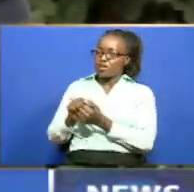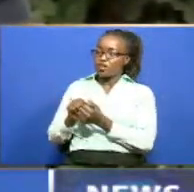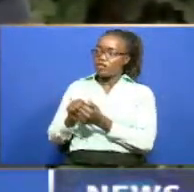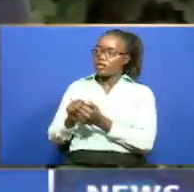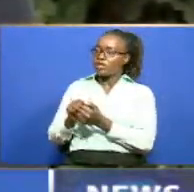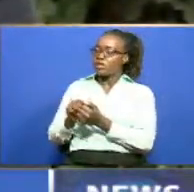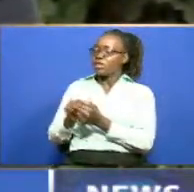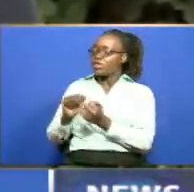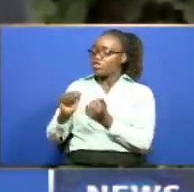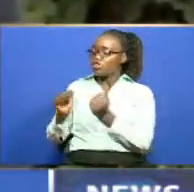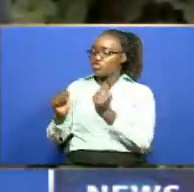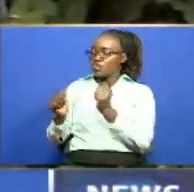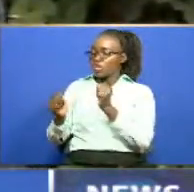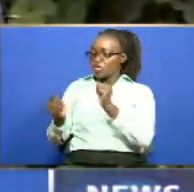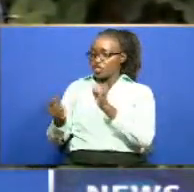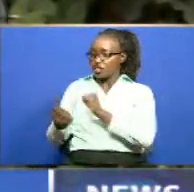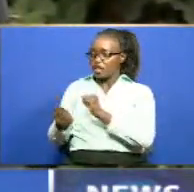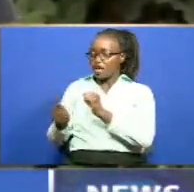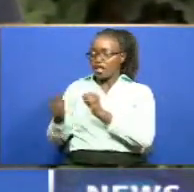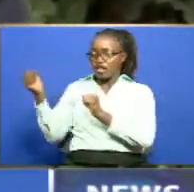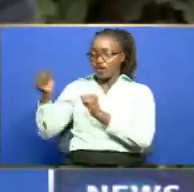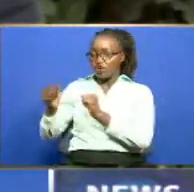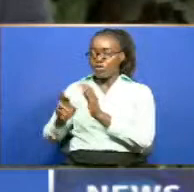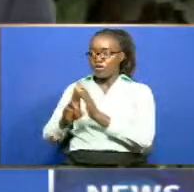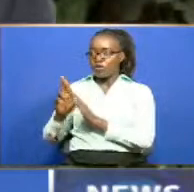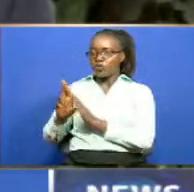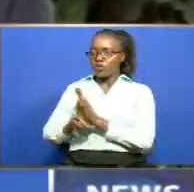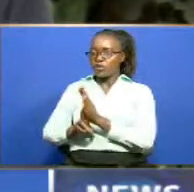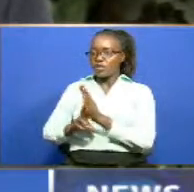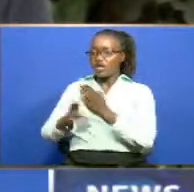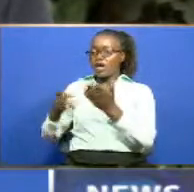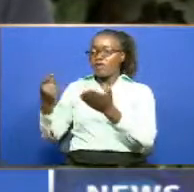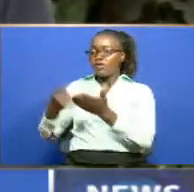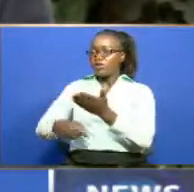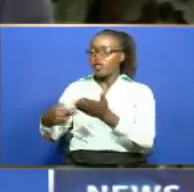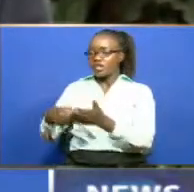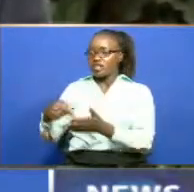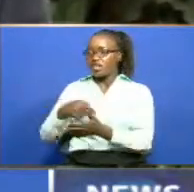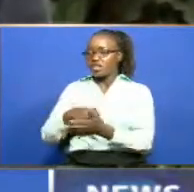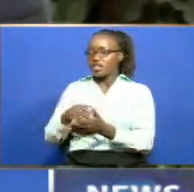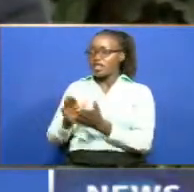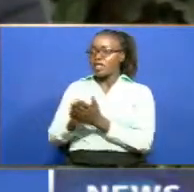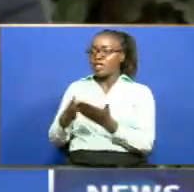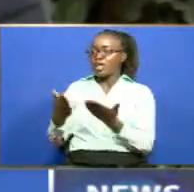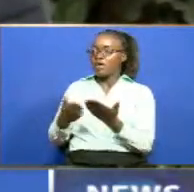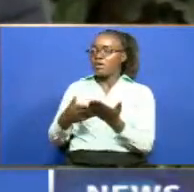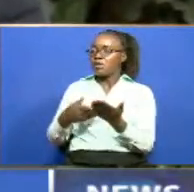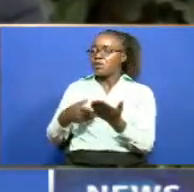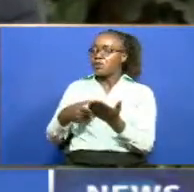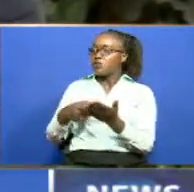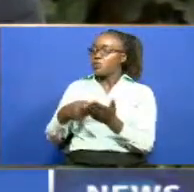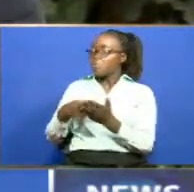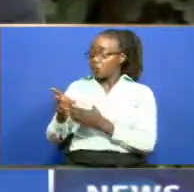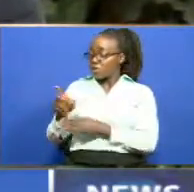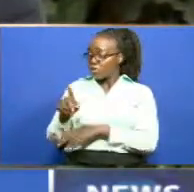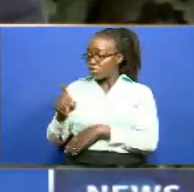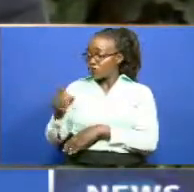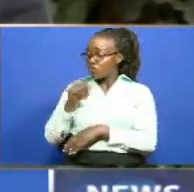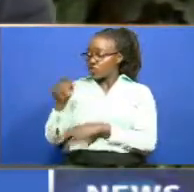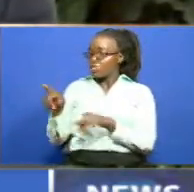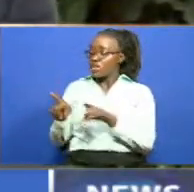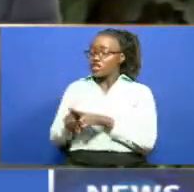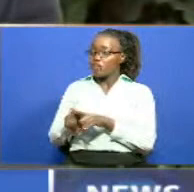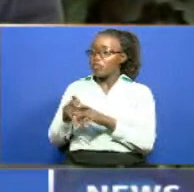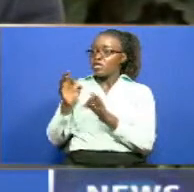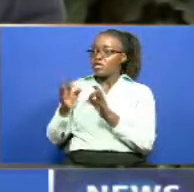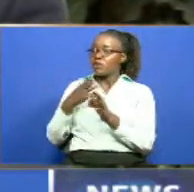is shifting, and the old rules about, for instance, how you tax us and how you charge us, they are no longer the same. If you